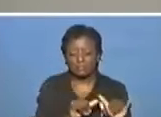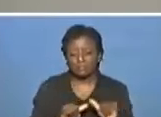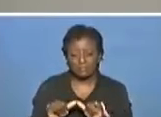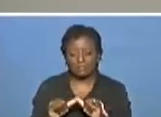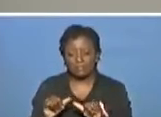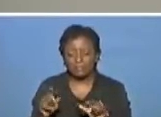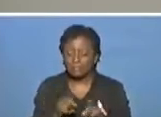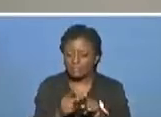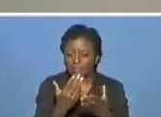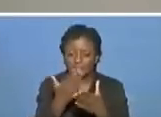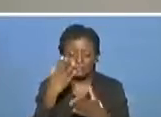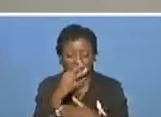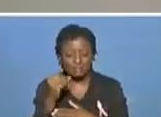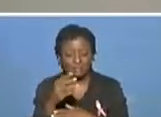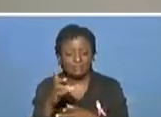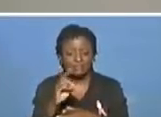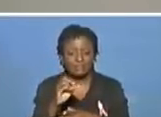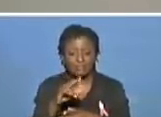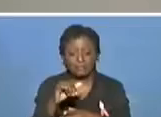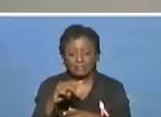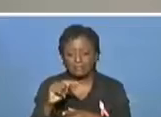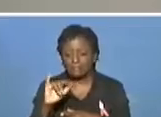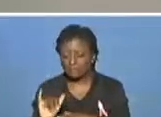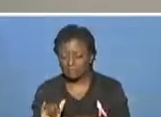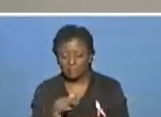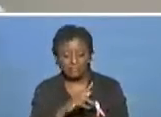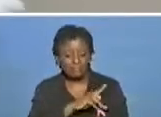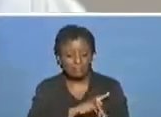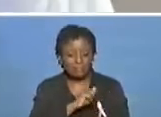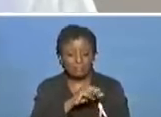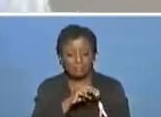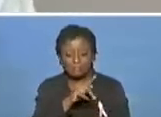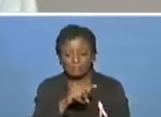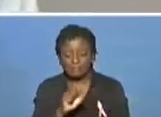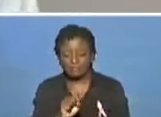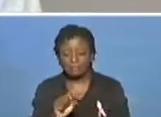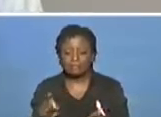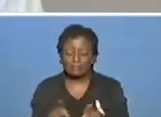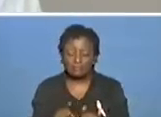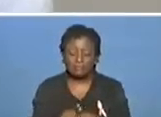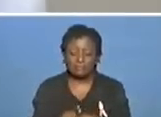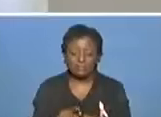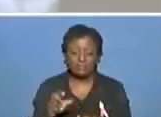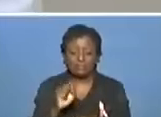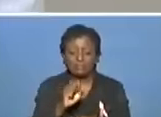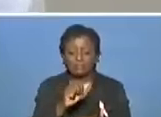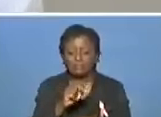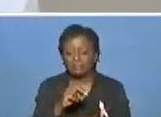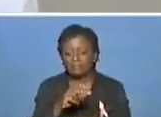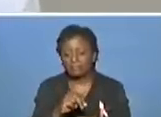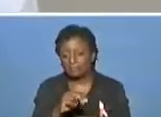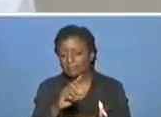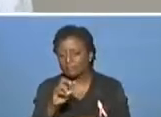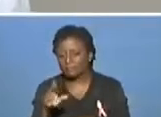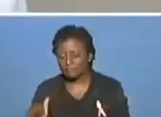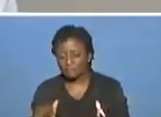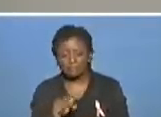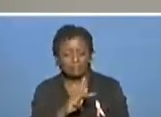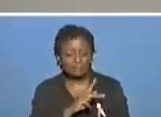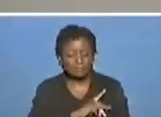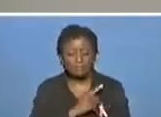And I cannot help but also remember Sandra Knowles, who was responsible for the studio that Basil